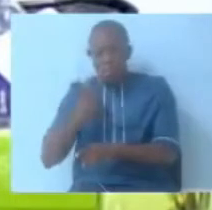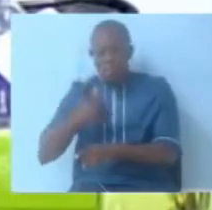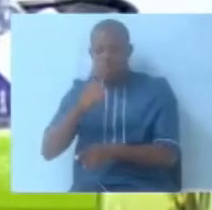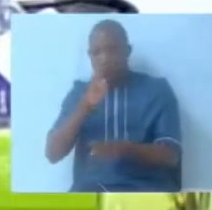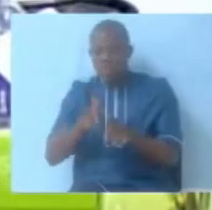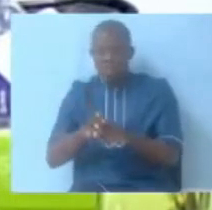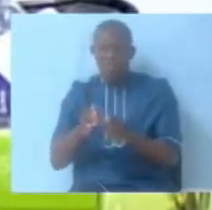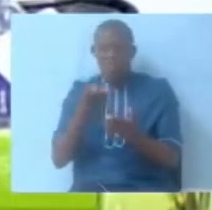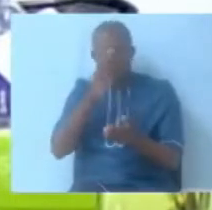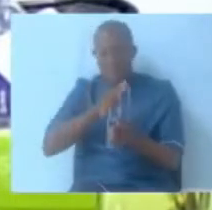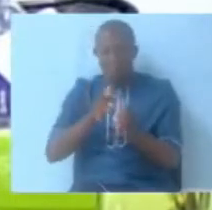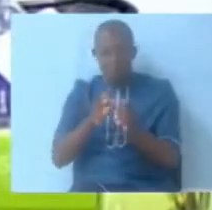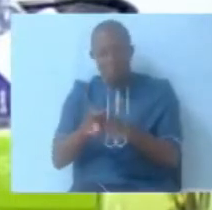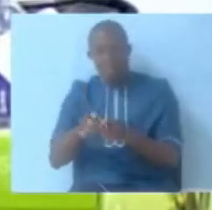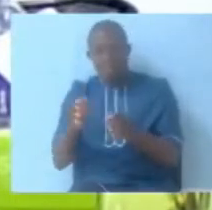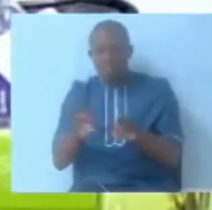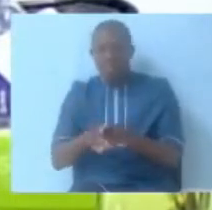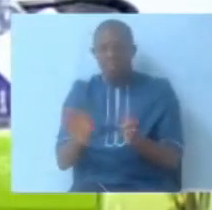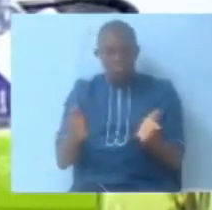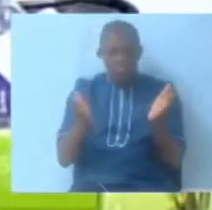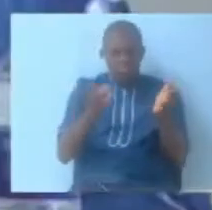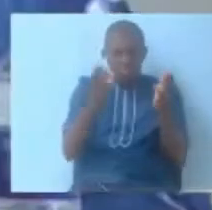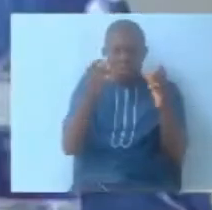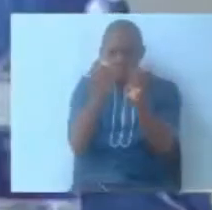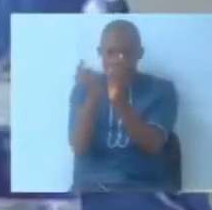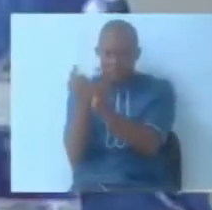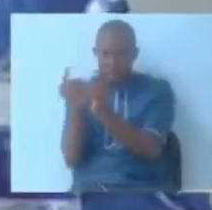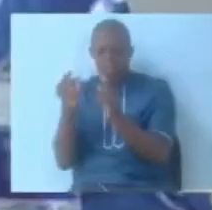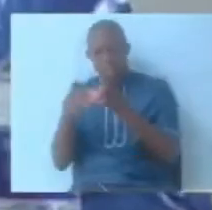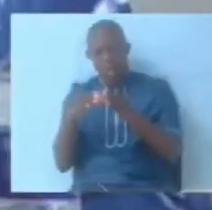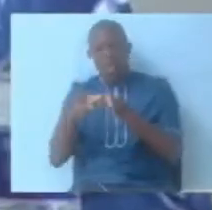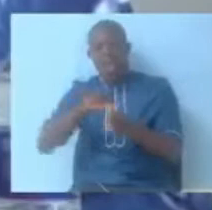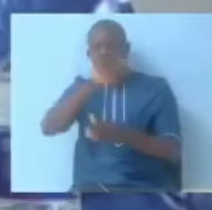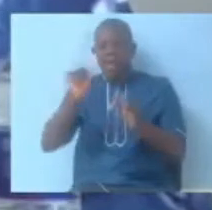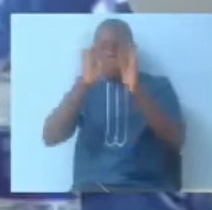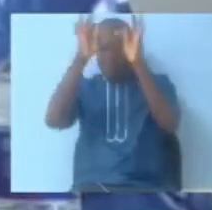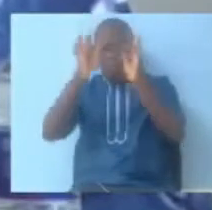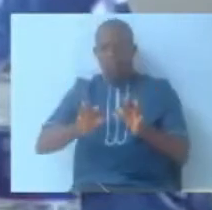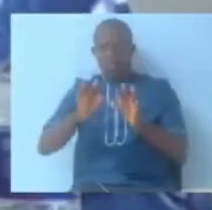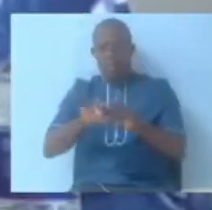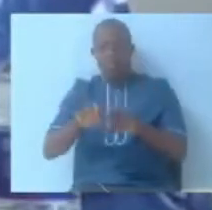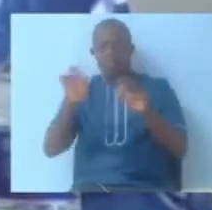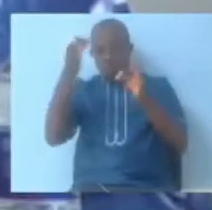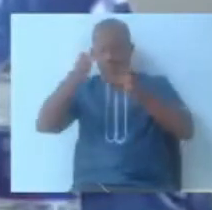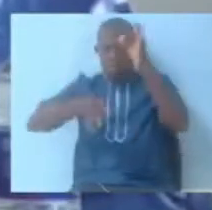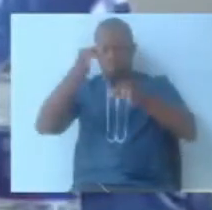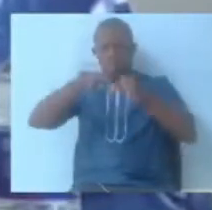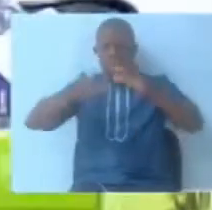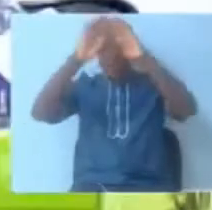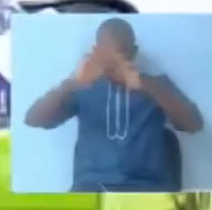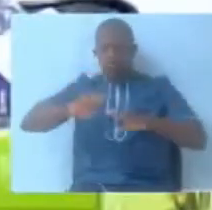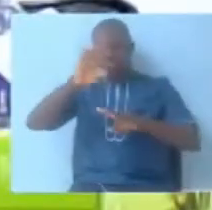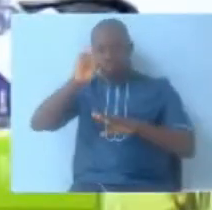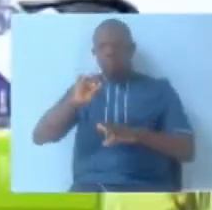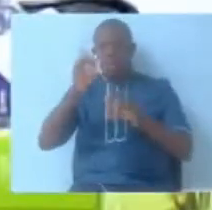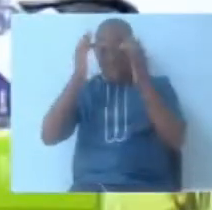to handle matters. Nda sabanjango wale moluti meni alonko amanke ko ye karamba ke kalondi bal soto